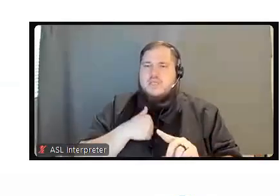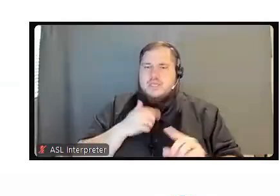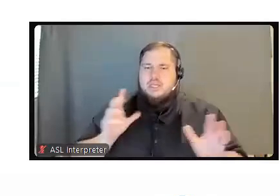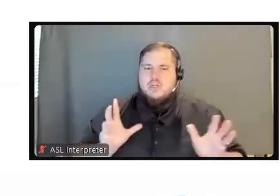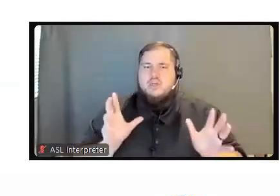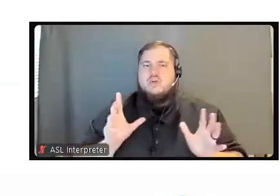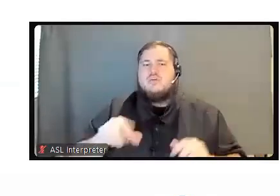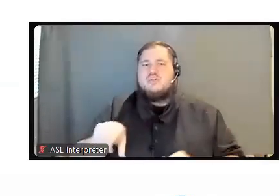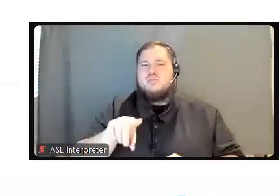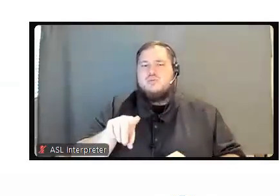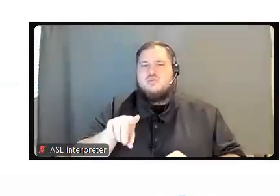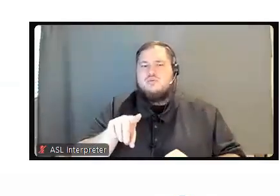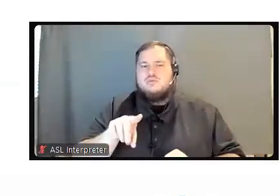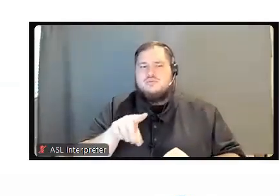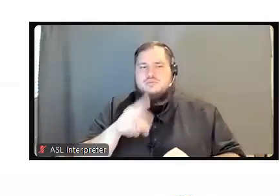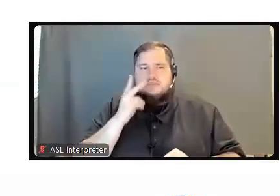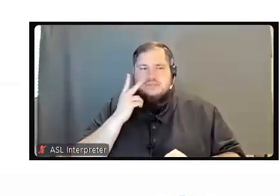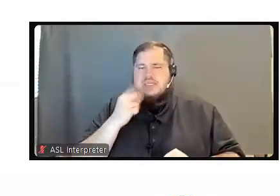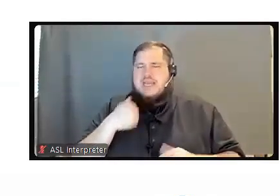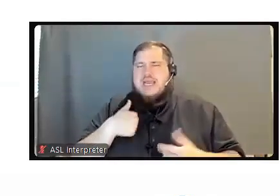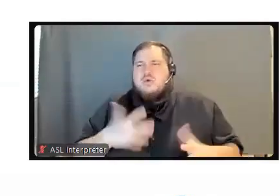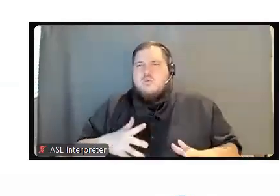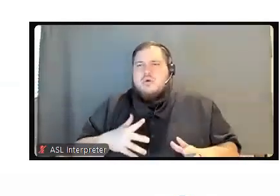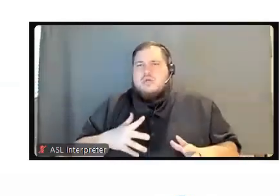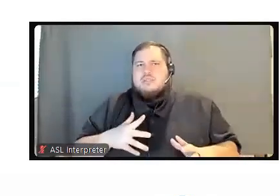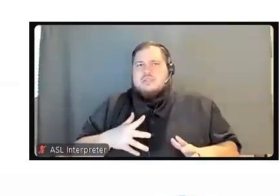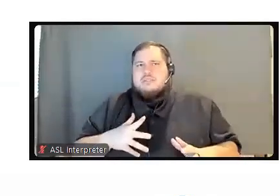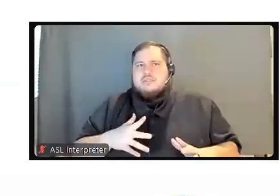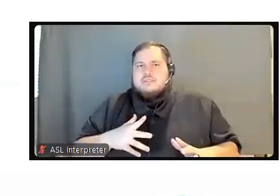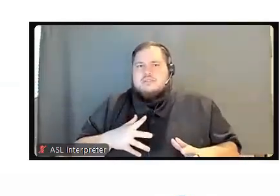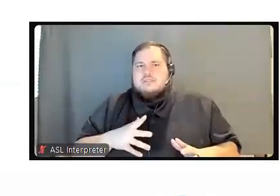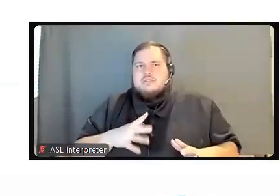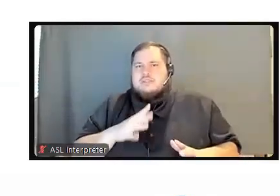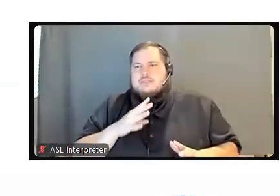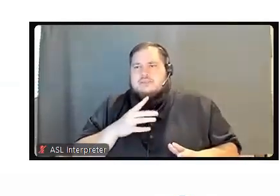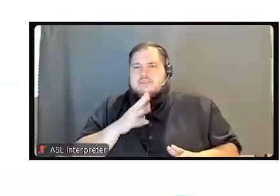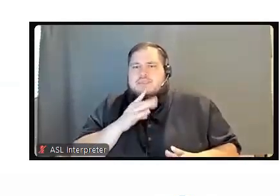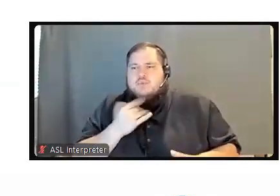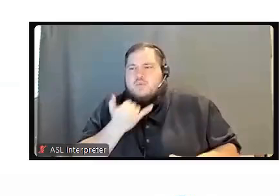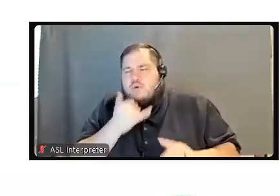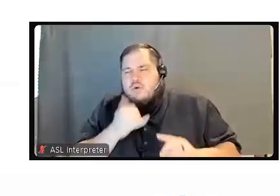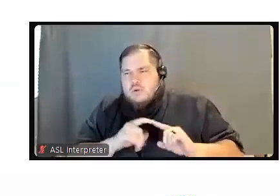the documentation there because I don't want to speak out of turn, but I believe it is